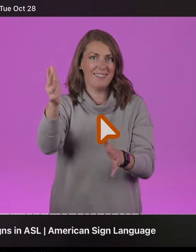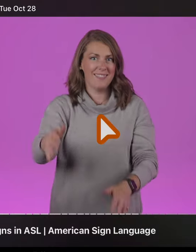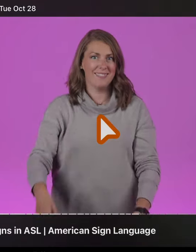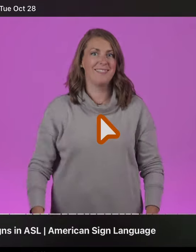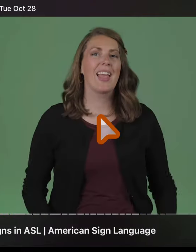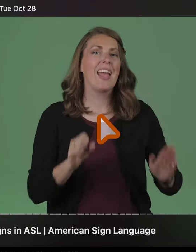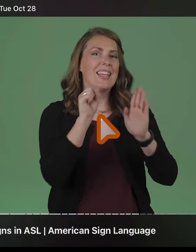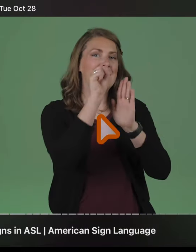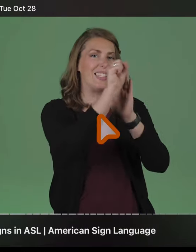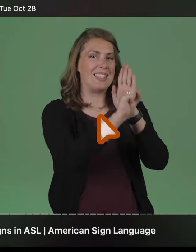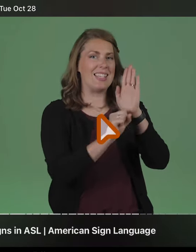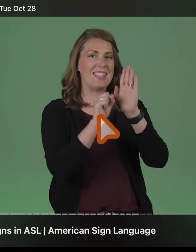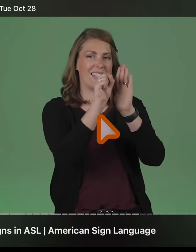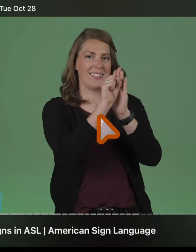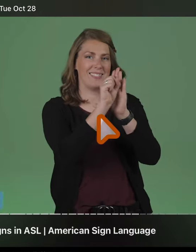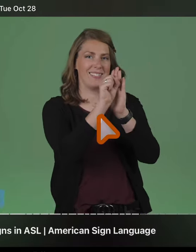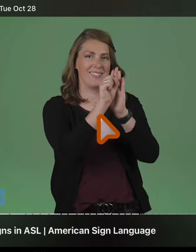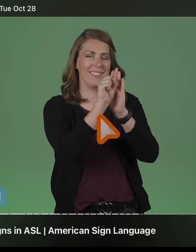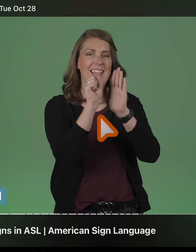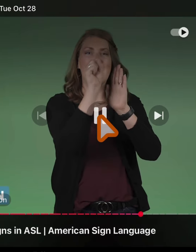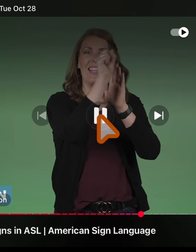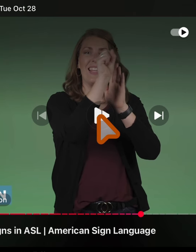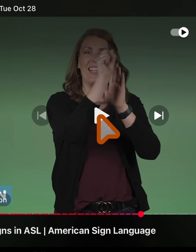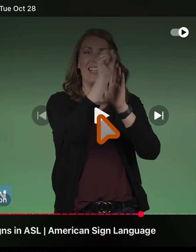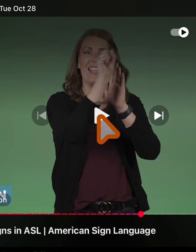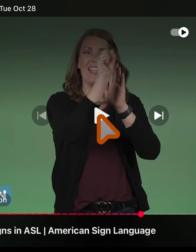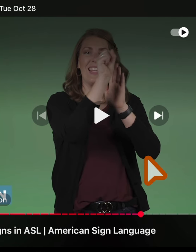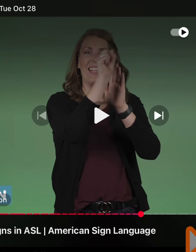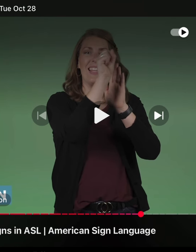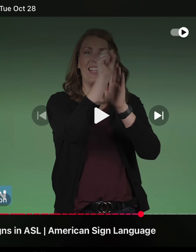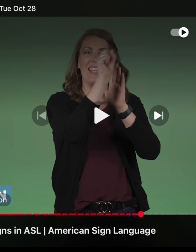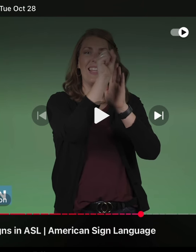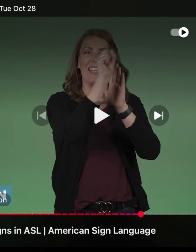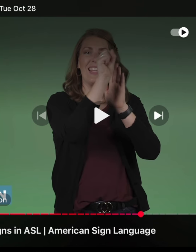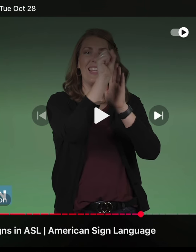Windy. Season,